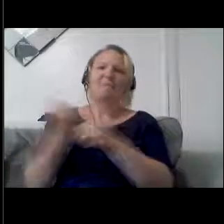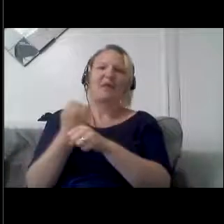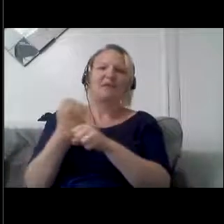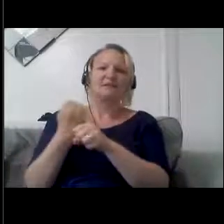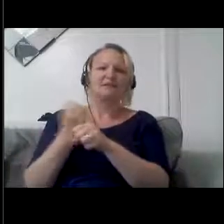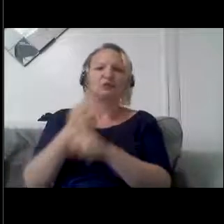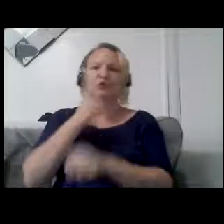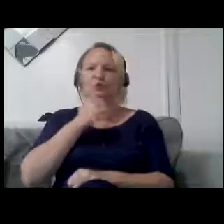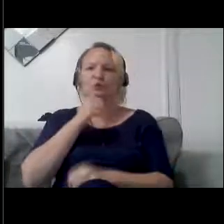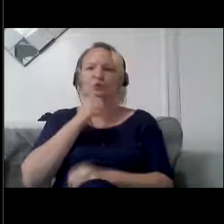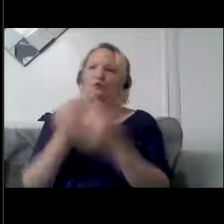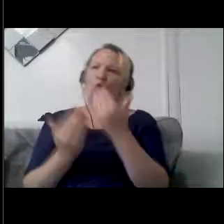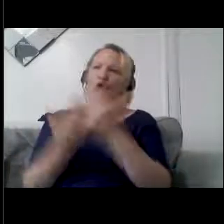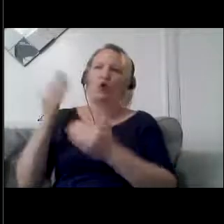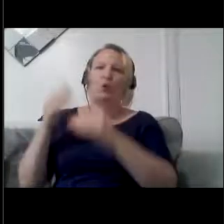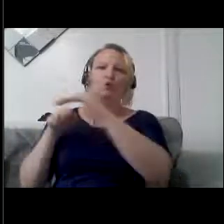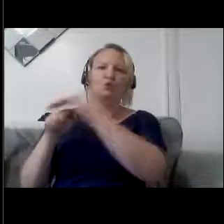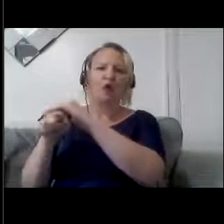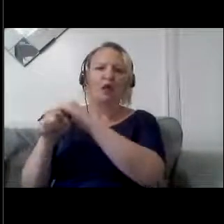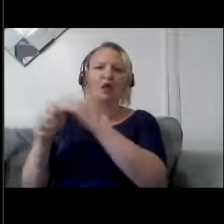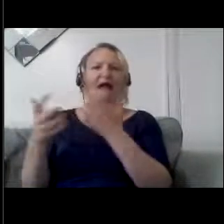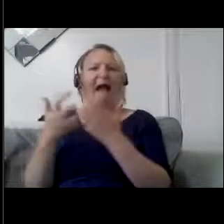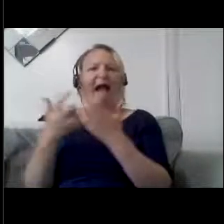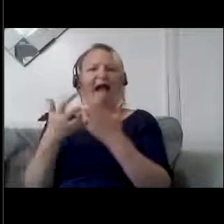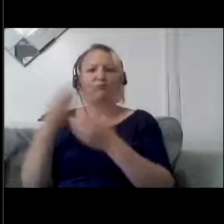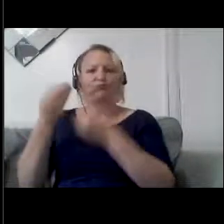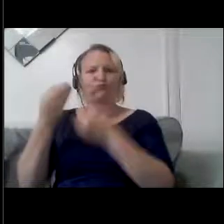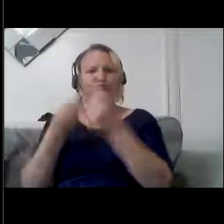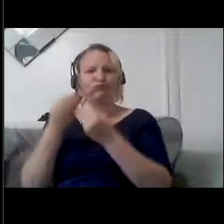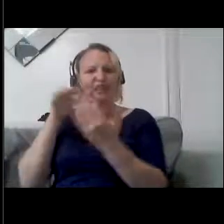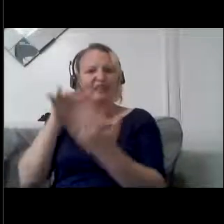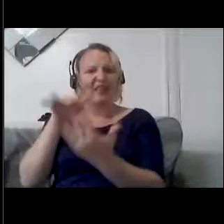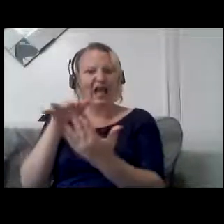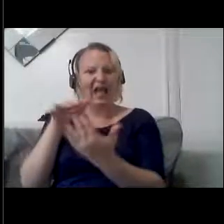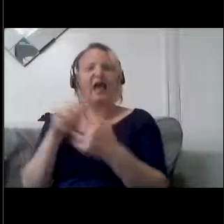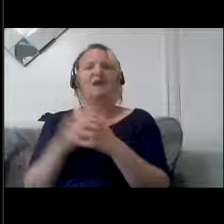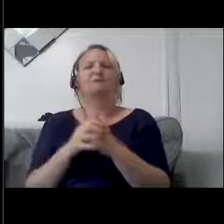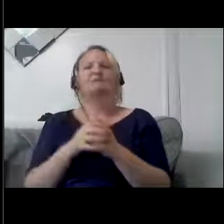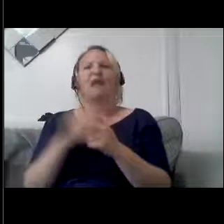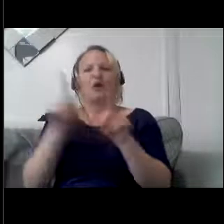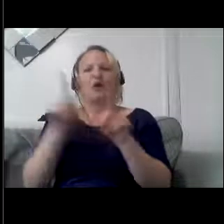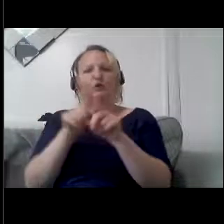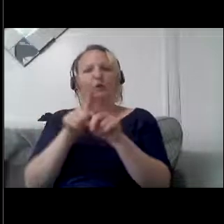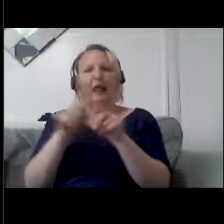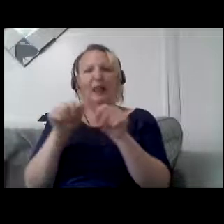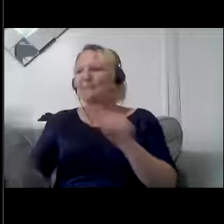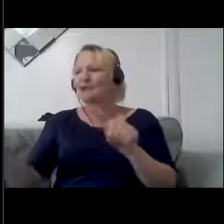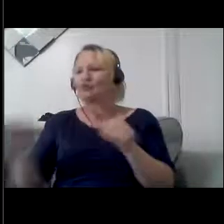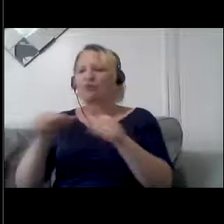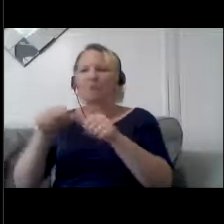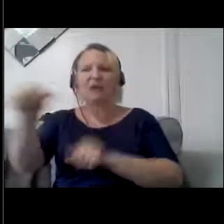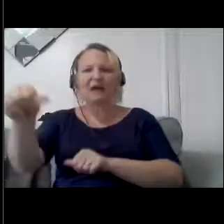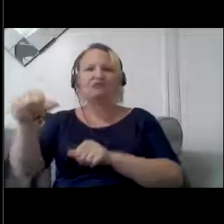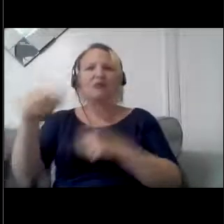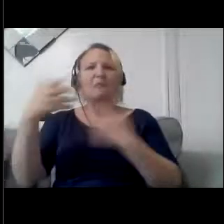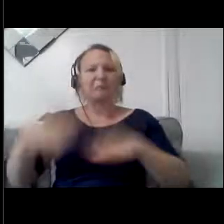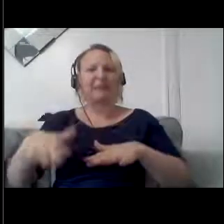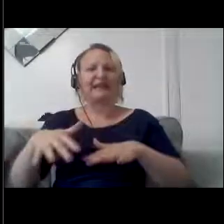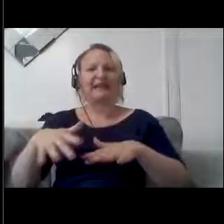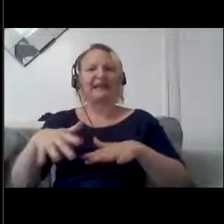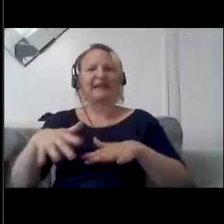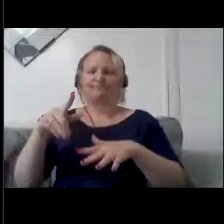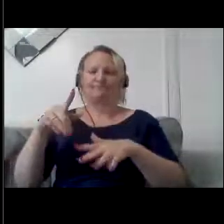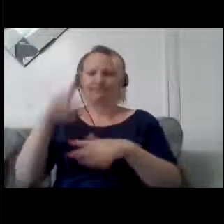and changes to existing utilities infrastructure. It also details the measures proposed to mitigate potential adverse effects